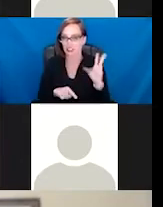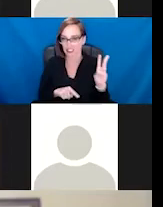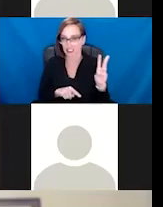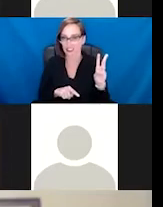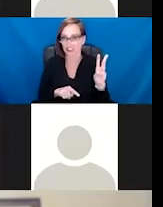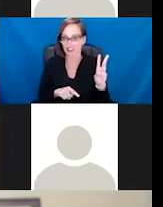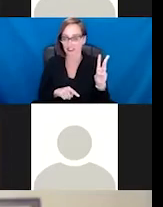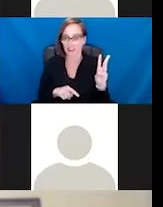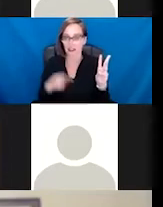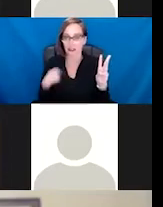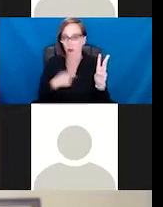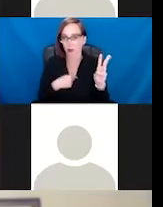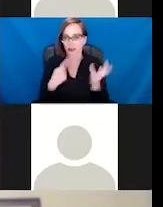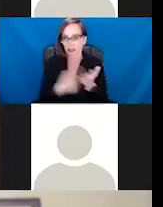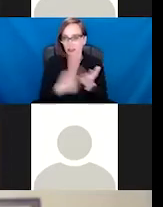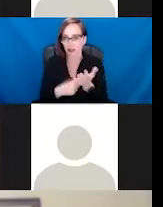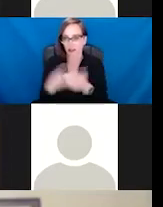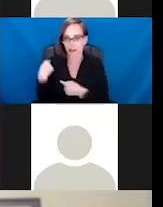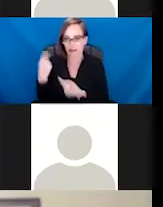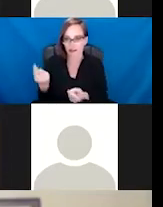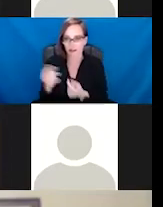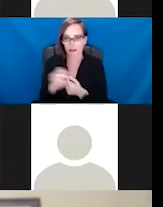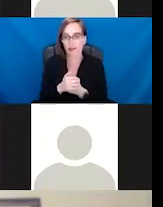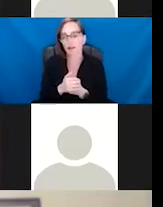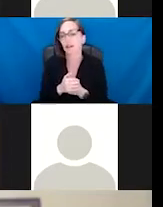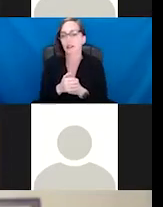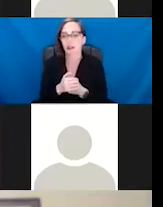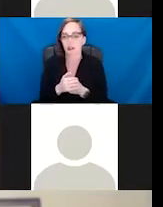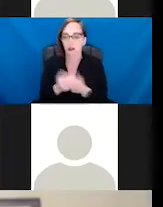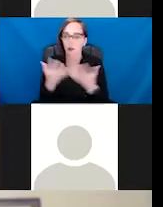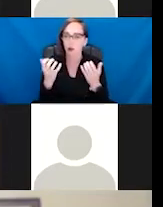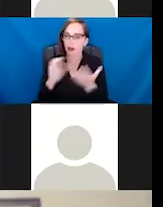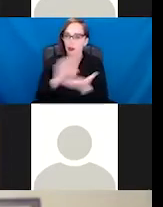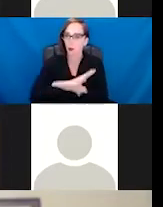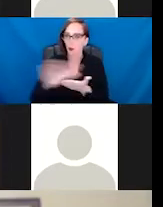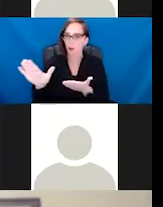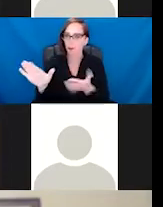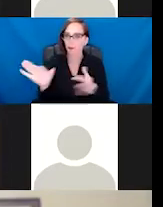about. We tried to combine or synthesize in a couple of places, but